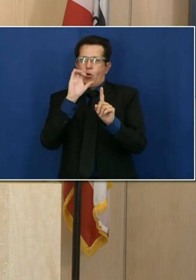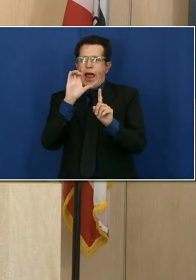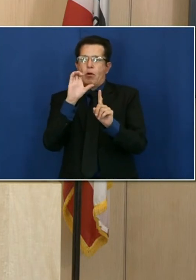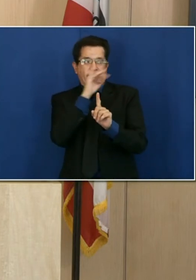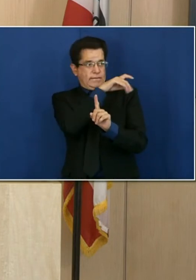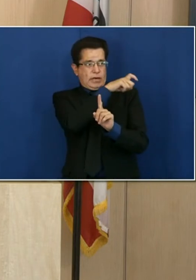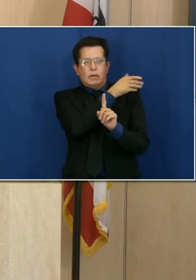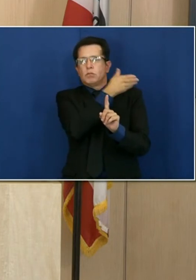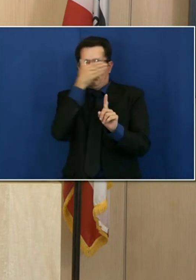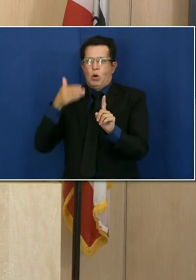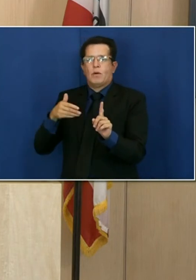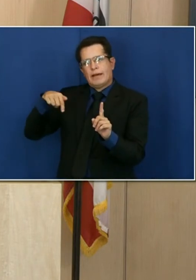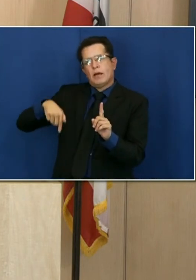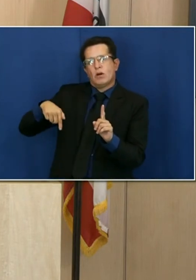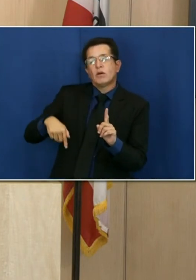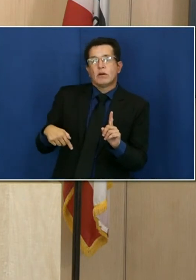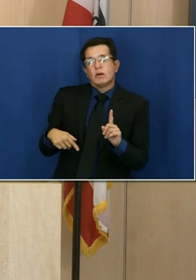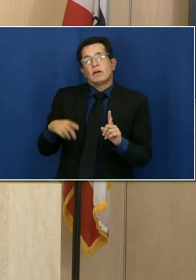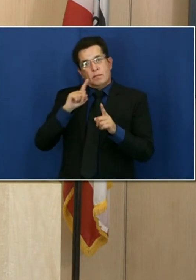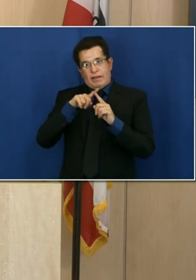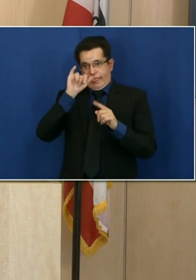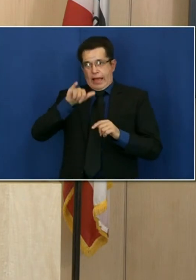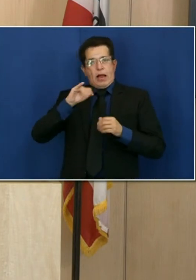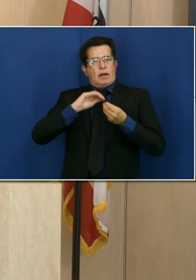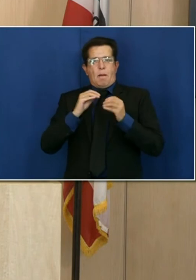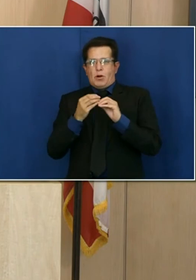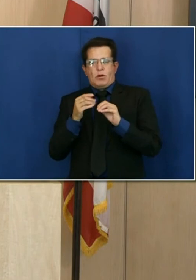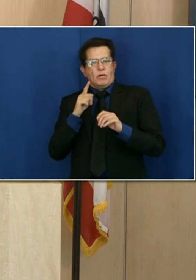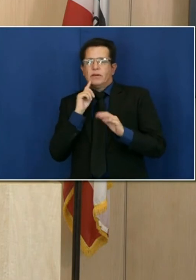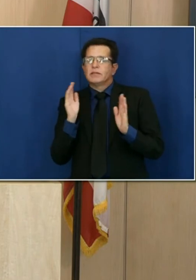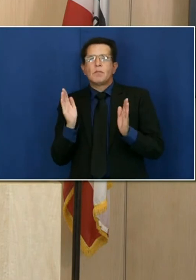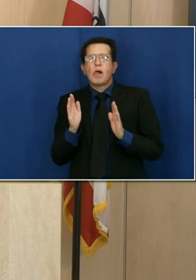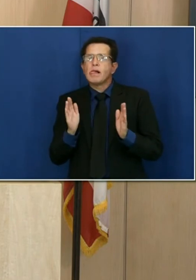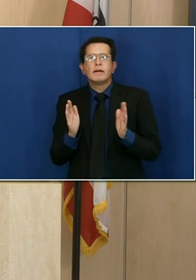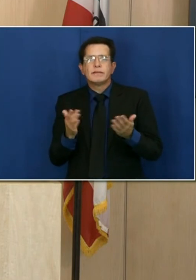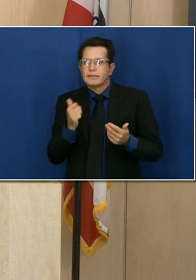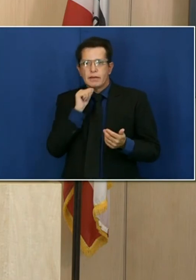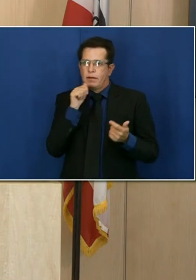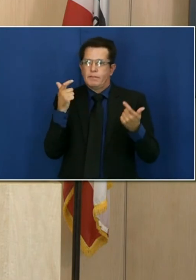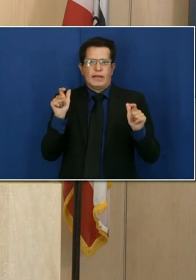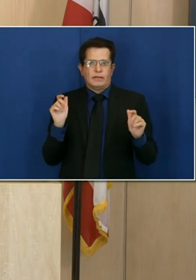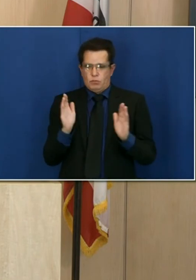So again, those numbers are not a